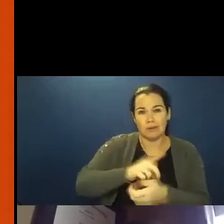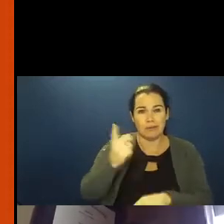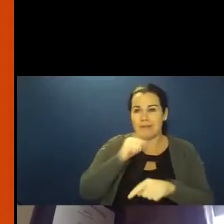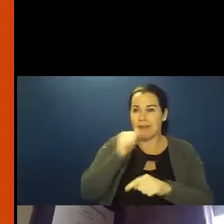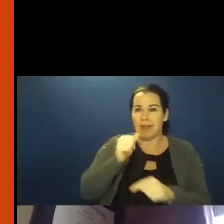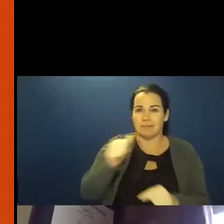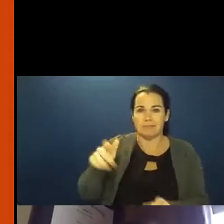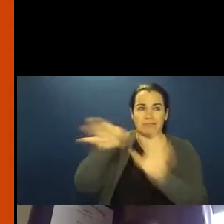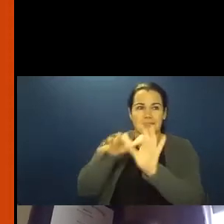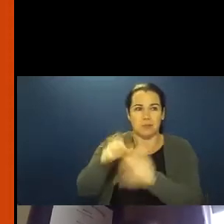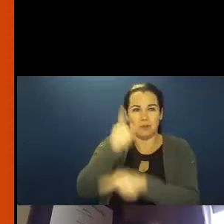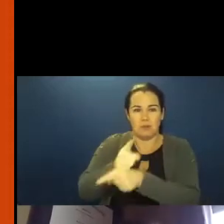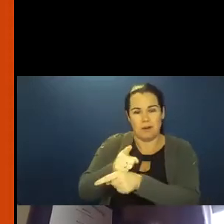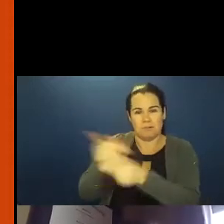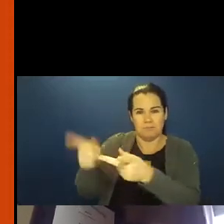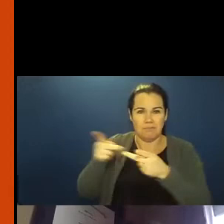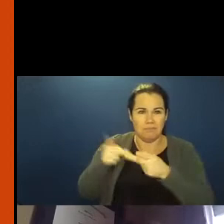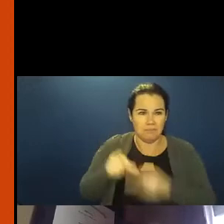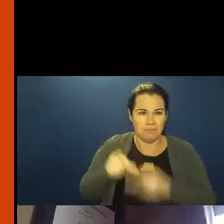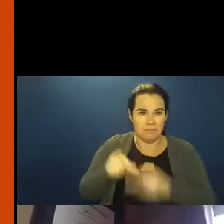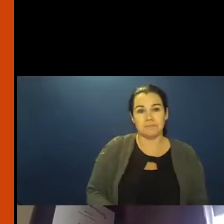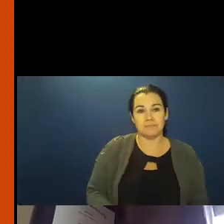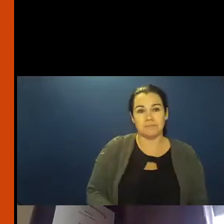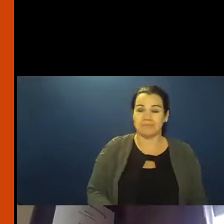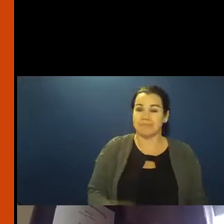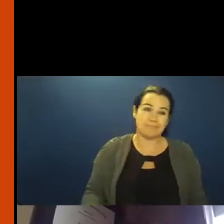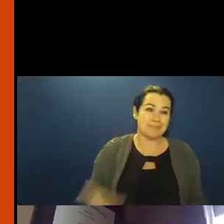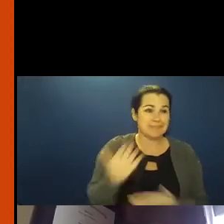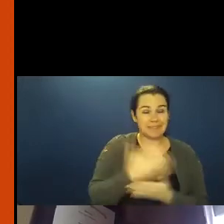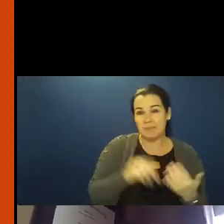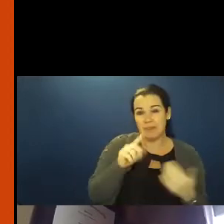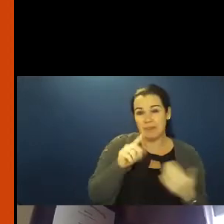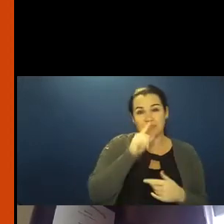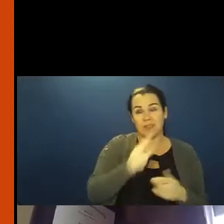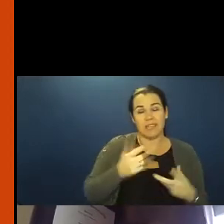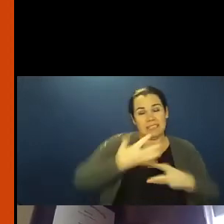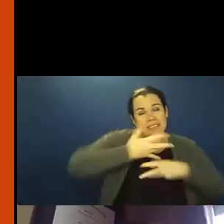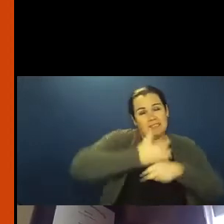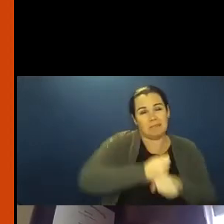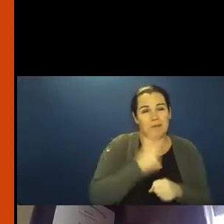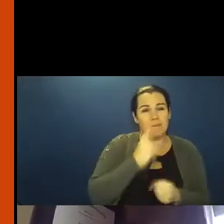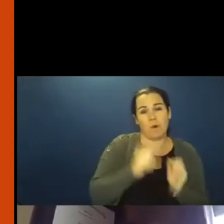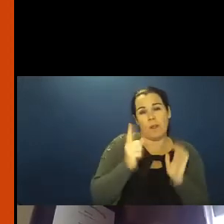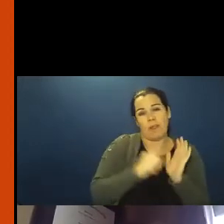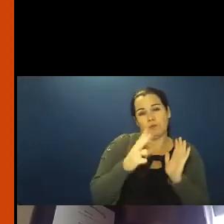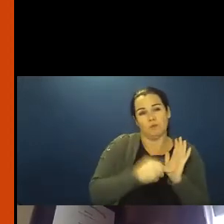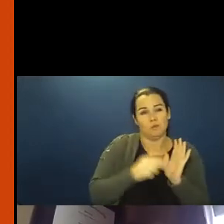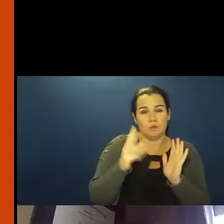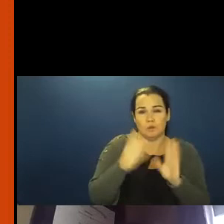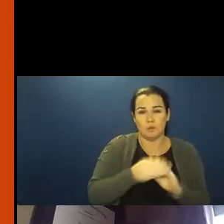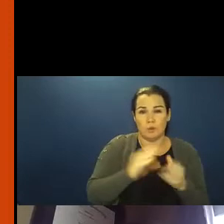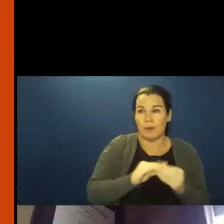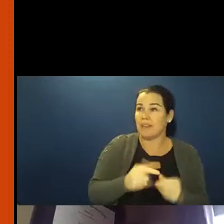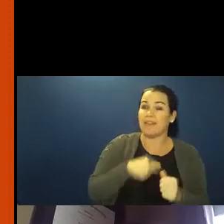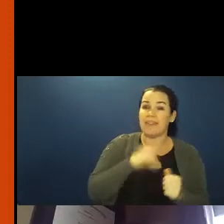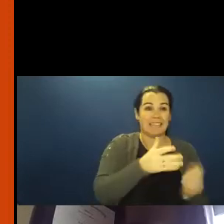networked. So in sum, data are just summaries of thousands of stories. Tell a few of those stories to help make the